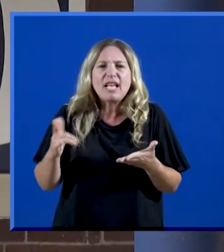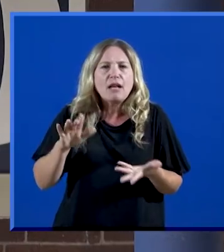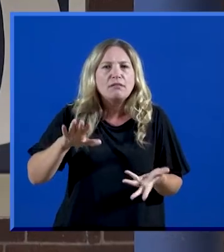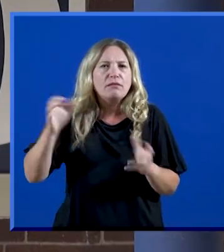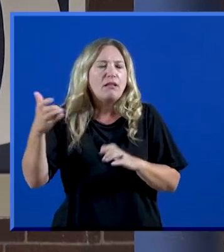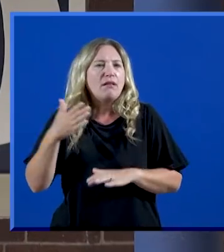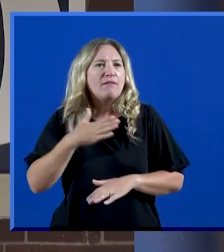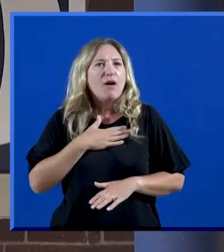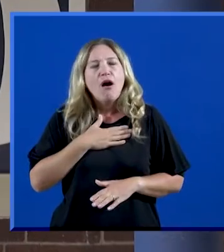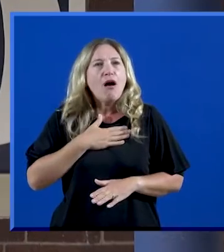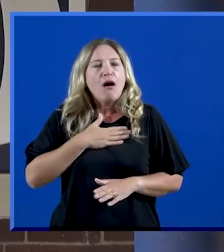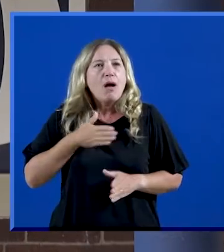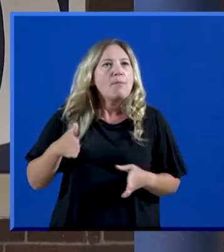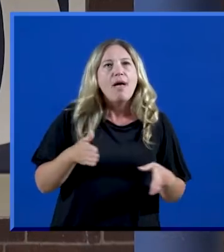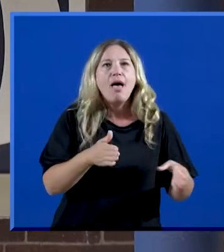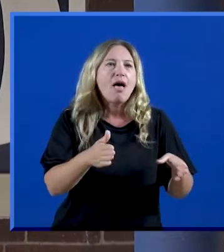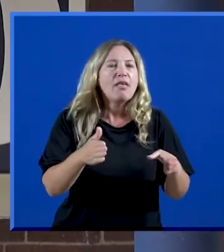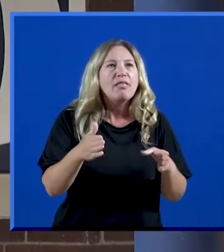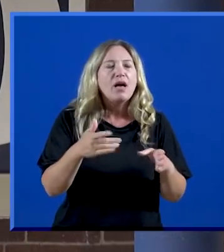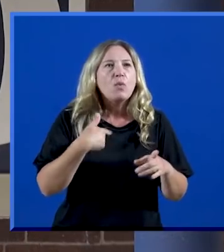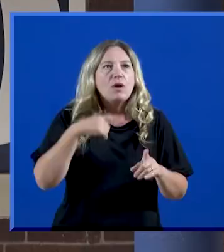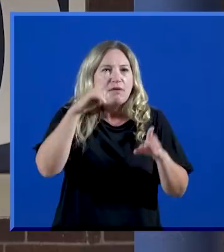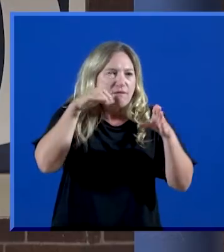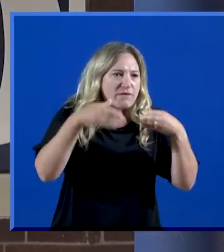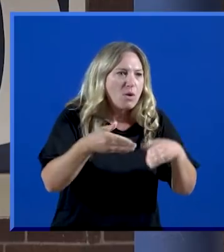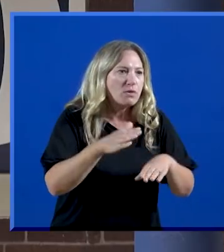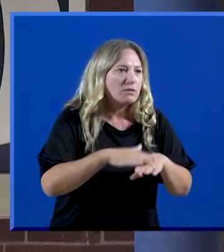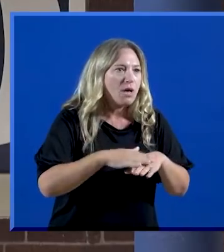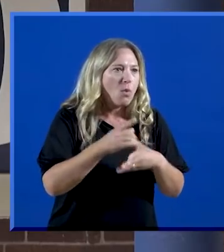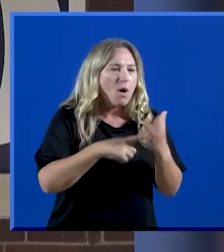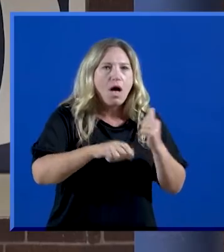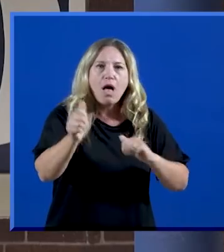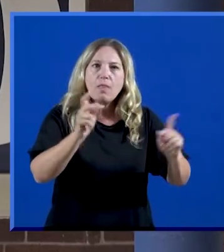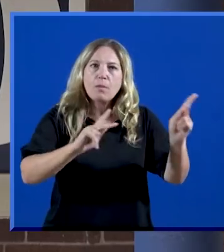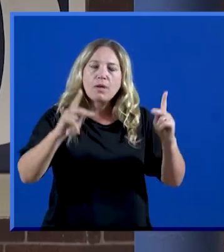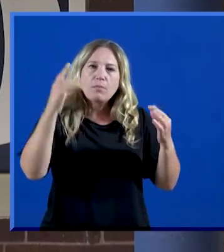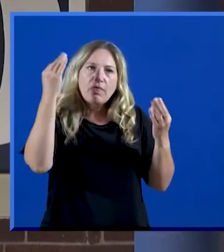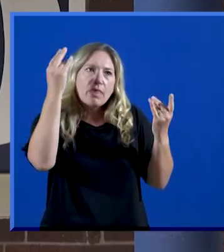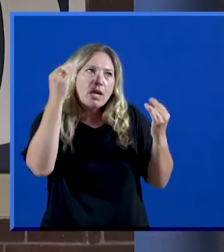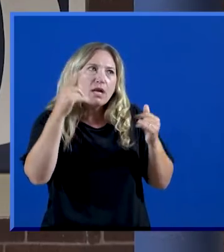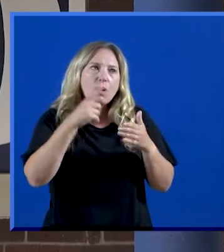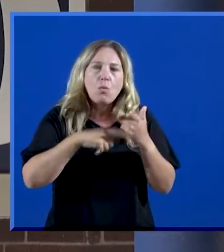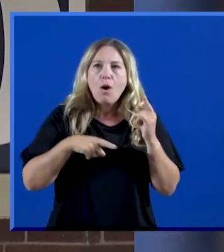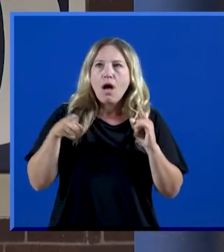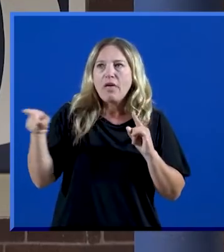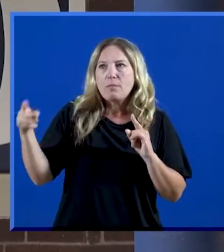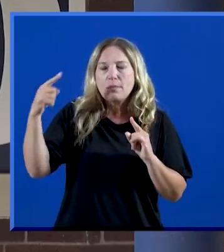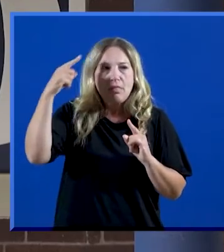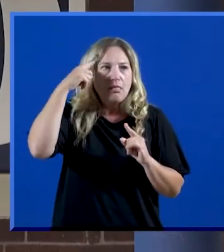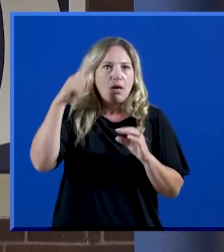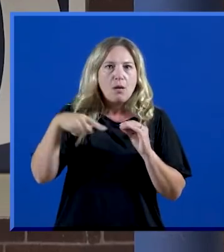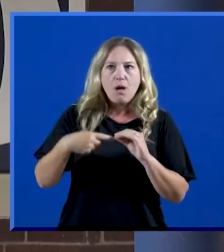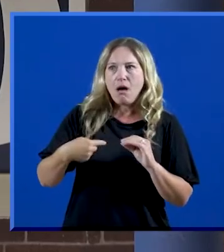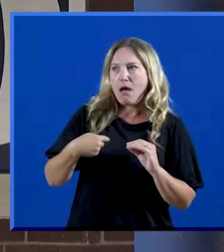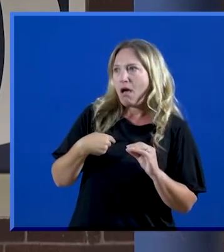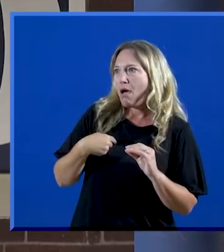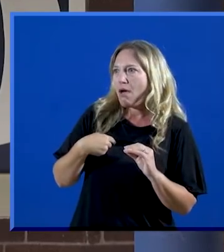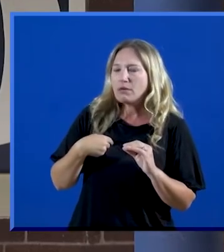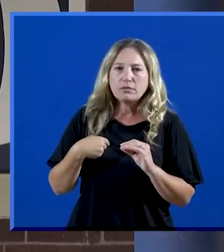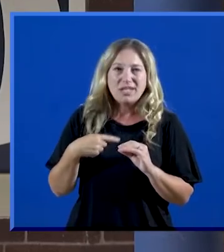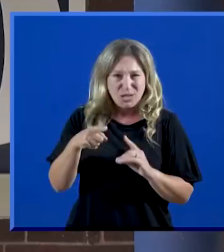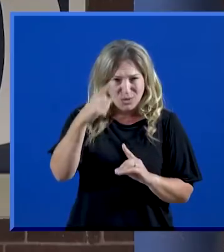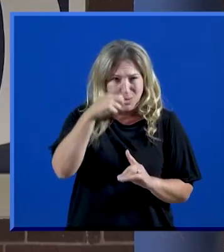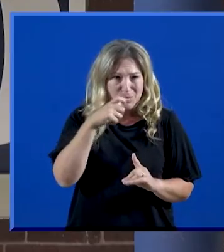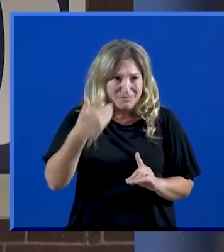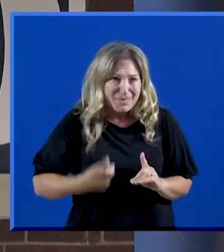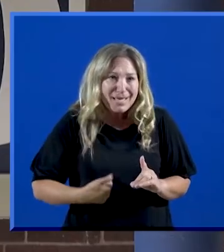off our course. We have a hard time finding our way back. We tend to focus too much on what other people think and what other people perceive to be true about